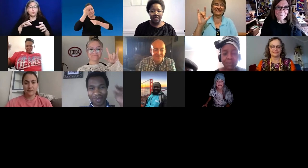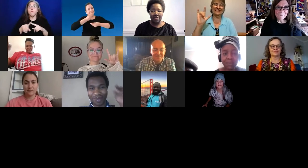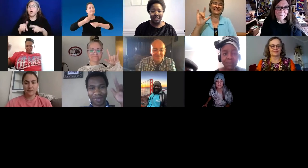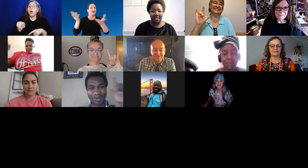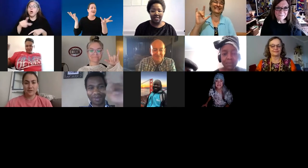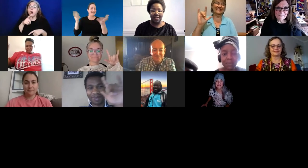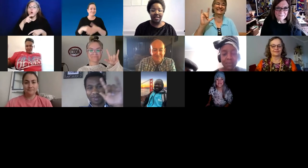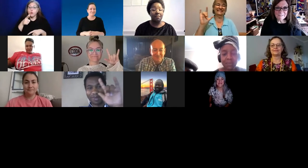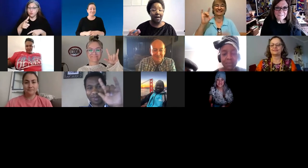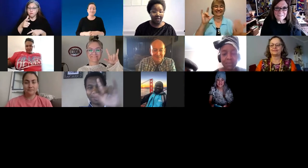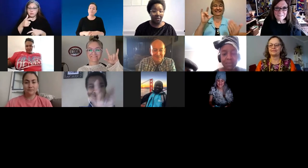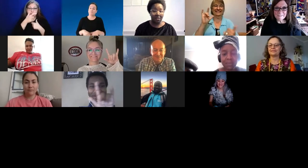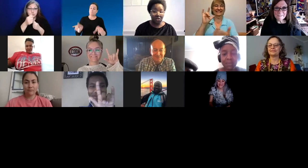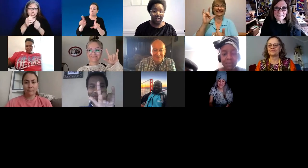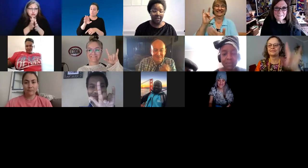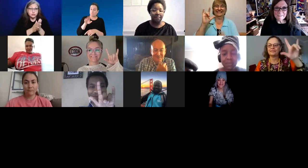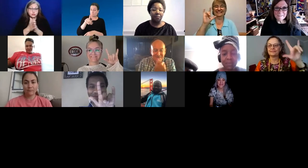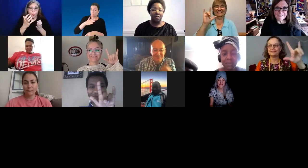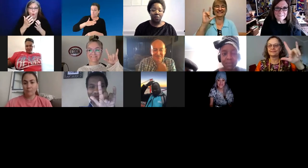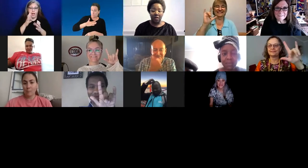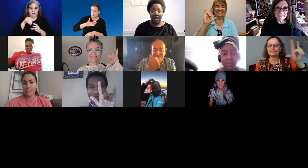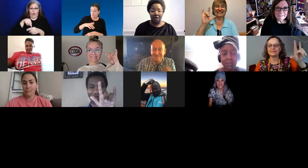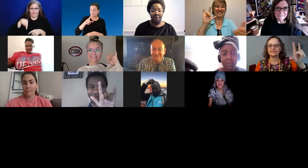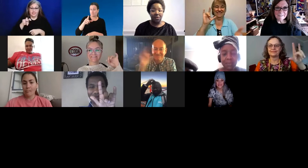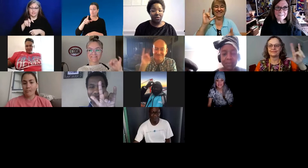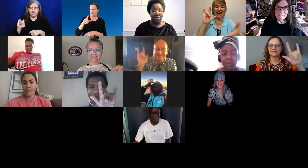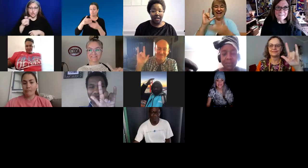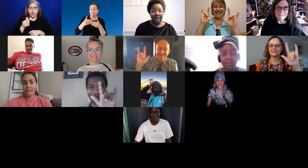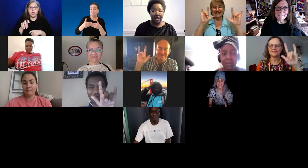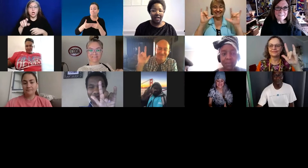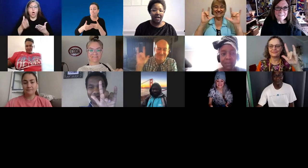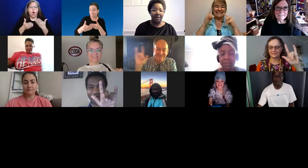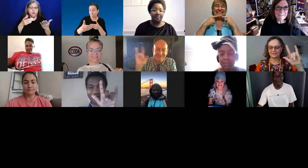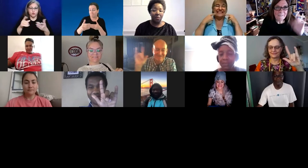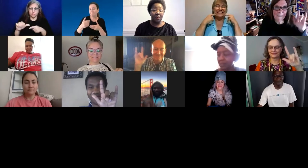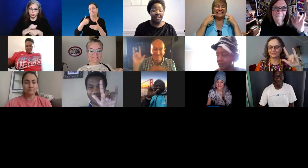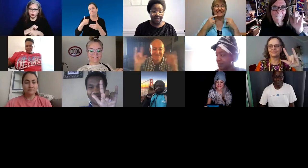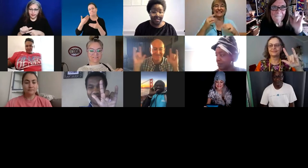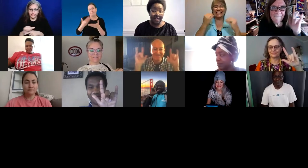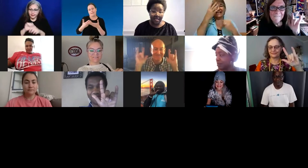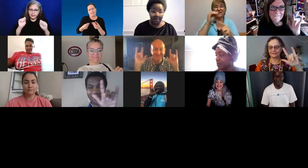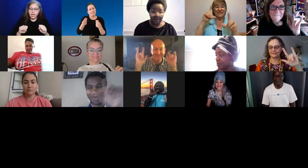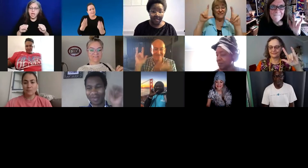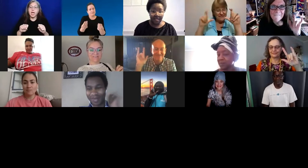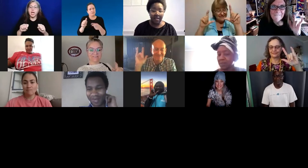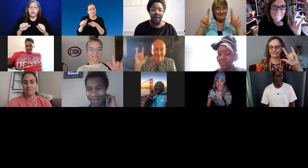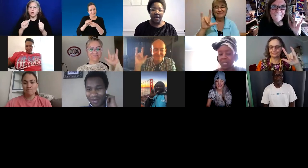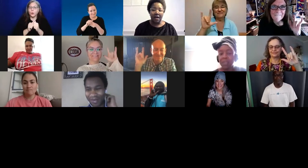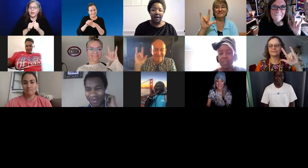are really interested in embarking on this journey, we can offer you training with a subsidized